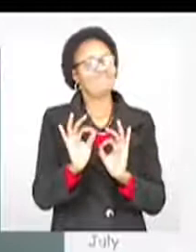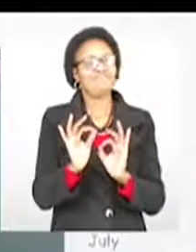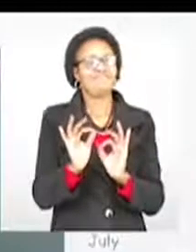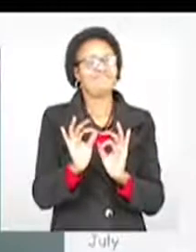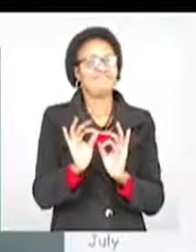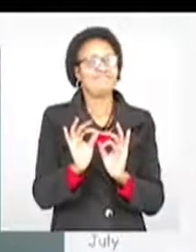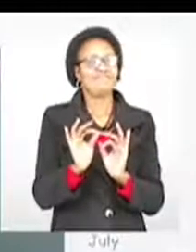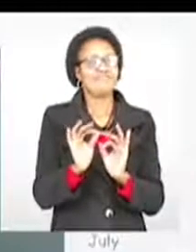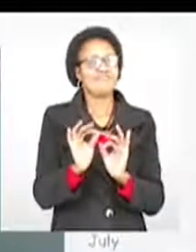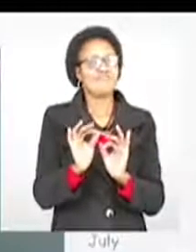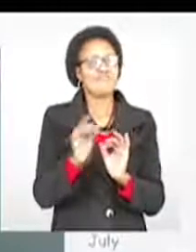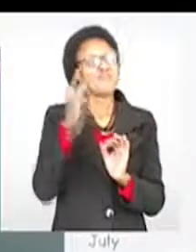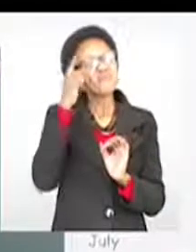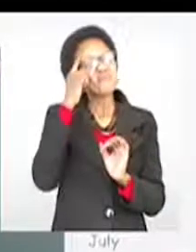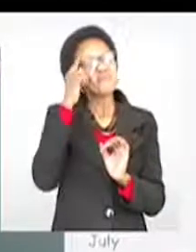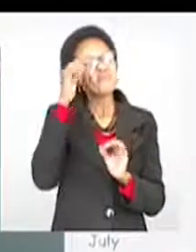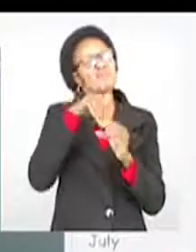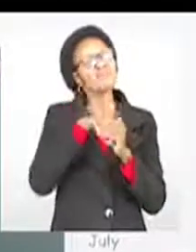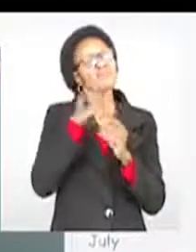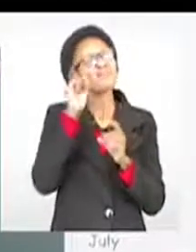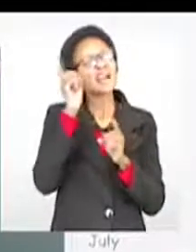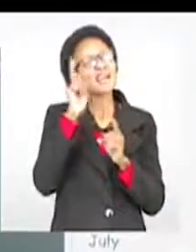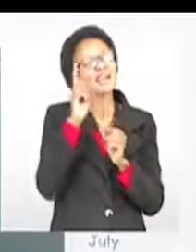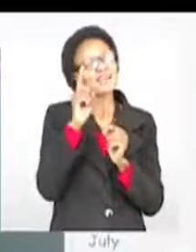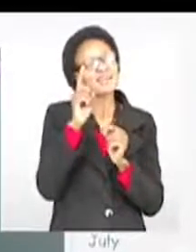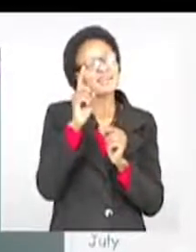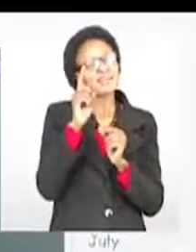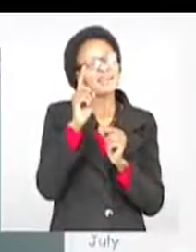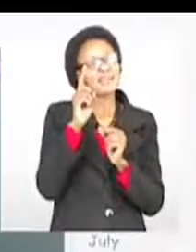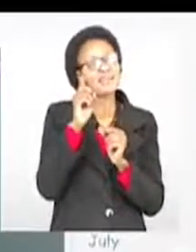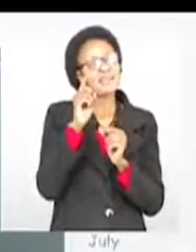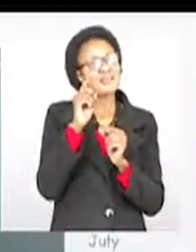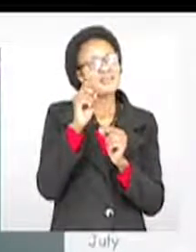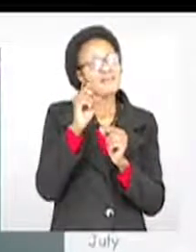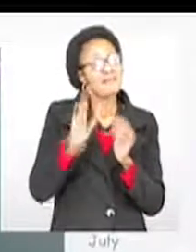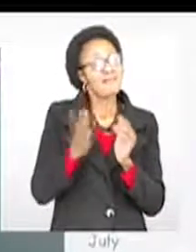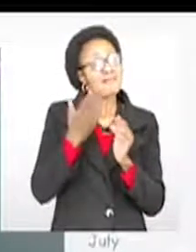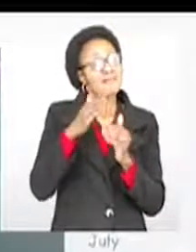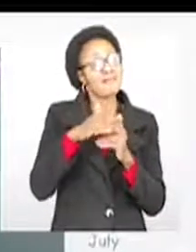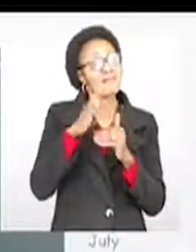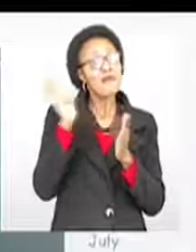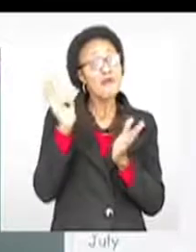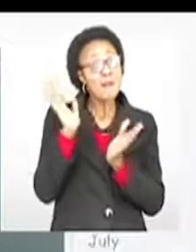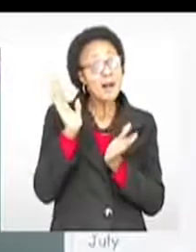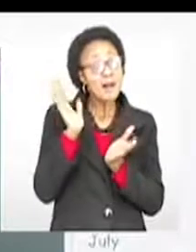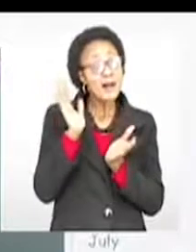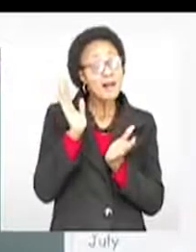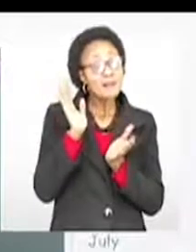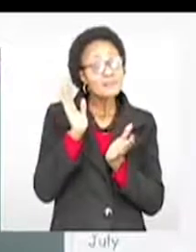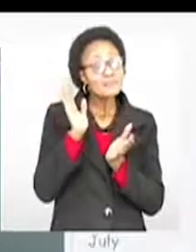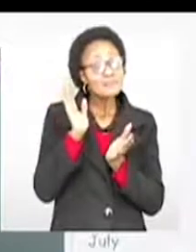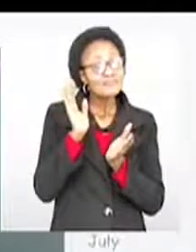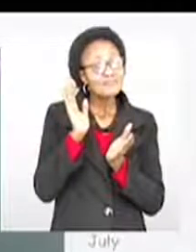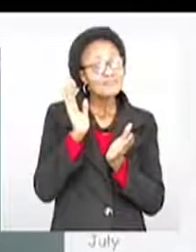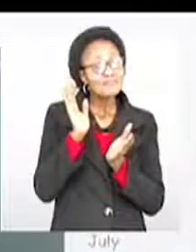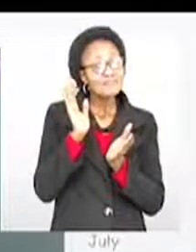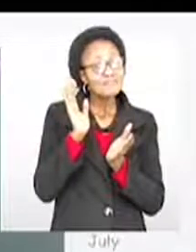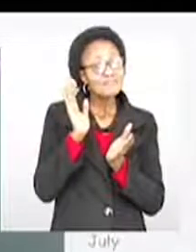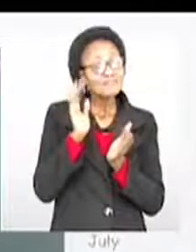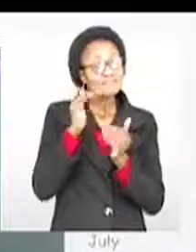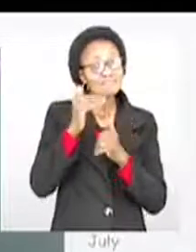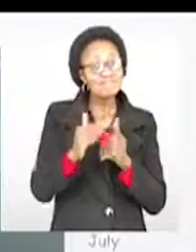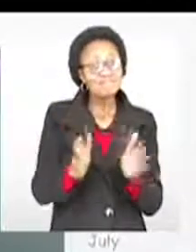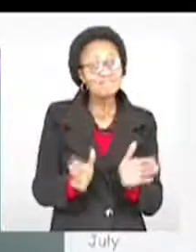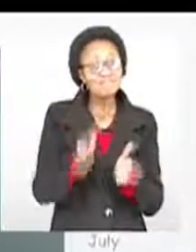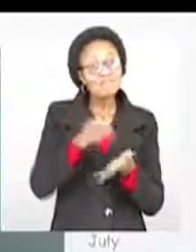think is in this box? Do you want me to open the box? Okay, let me open the box and